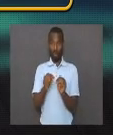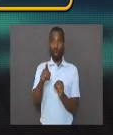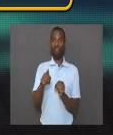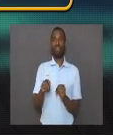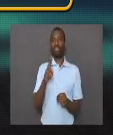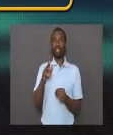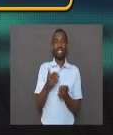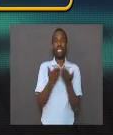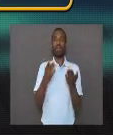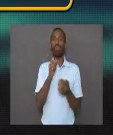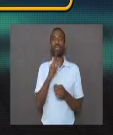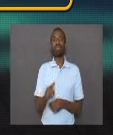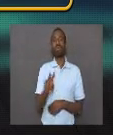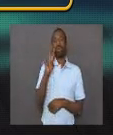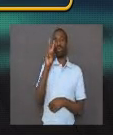2mv.